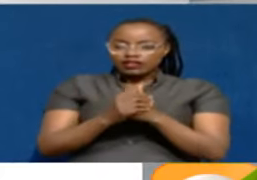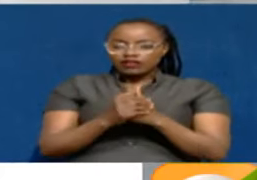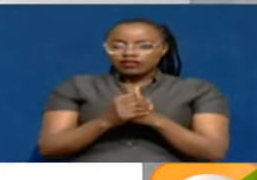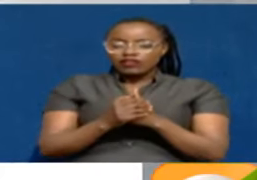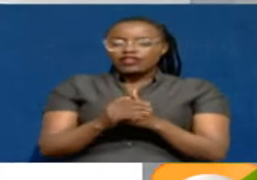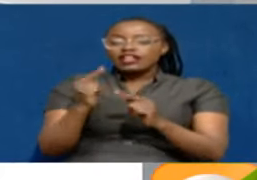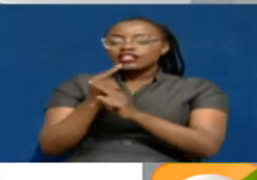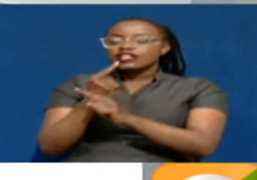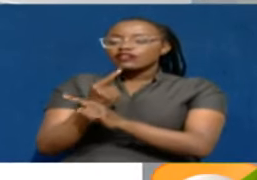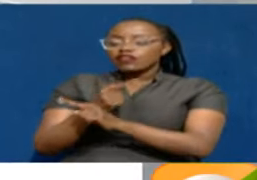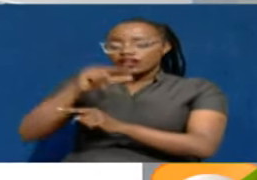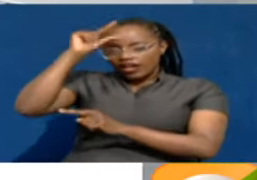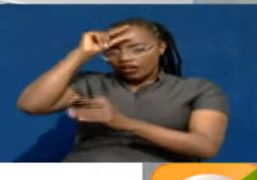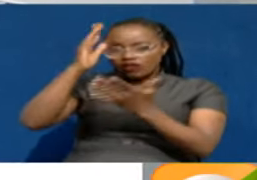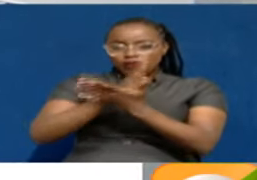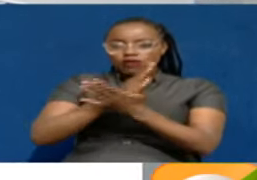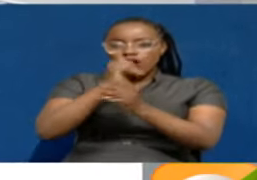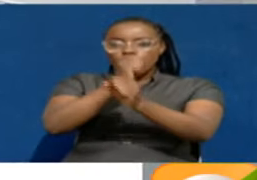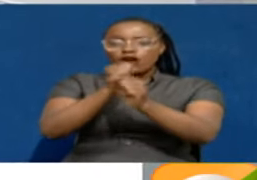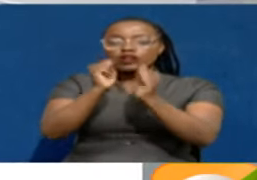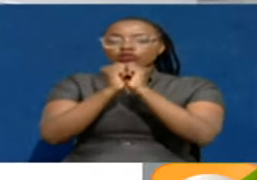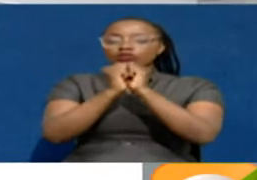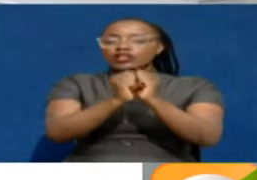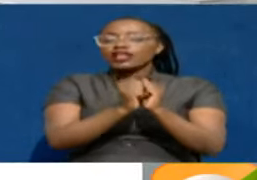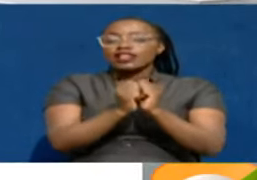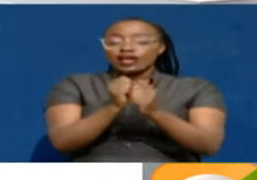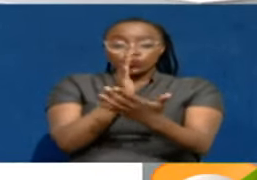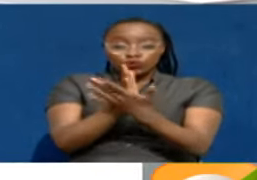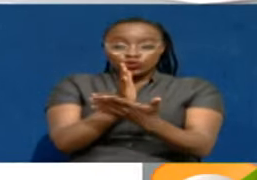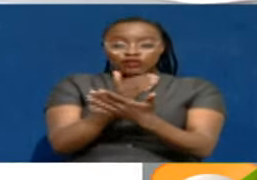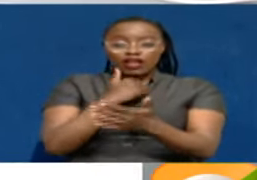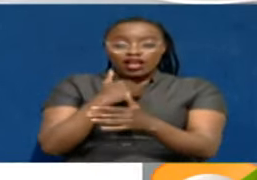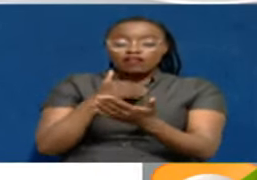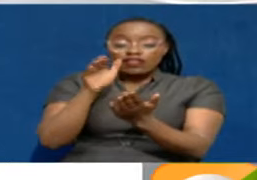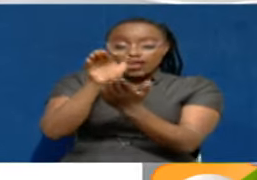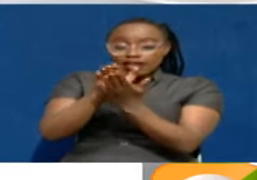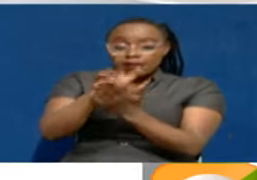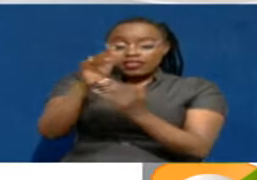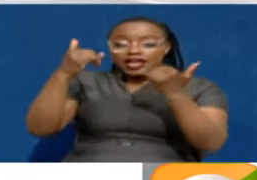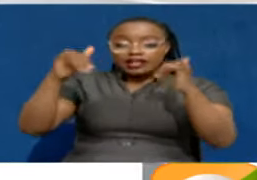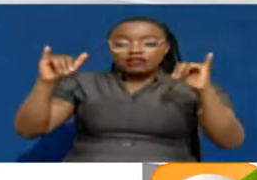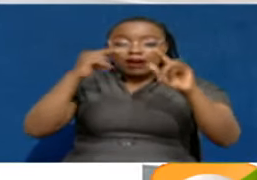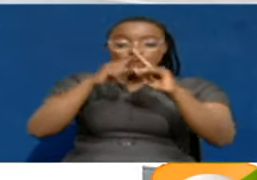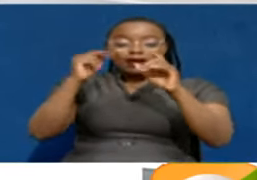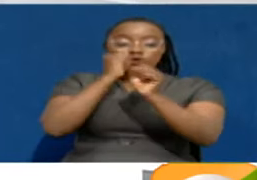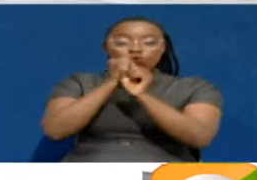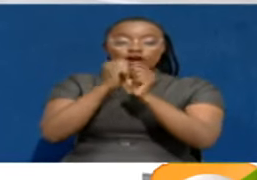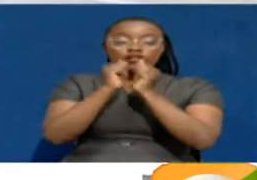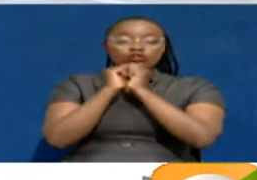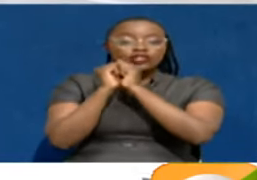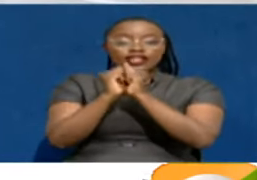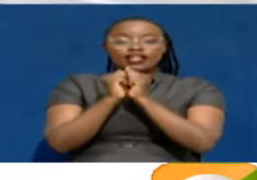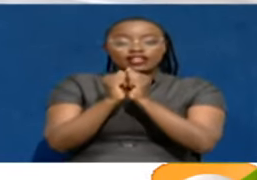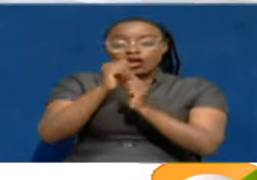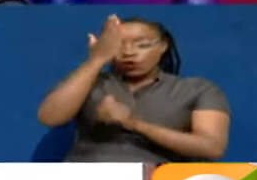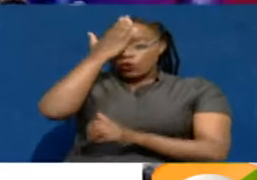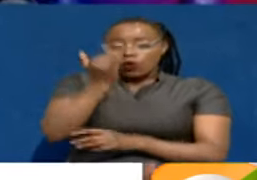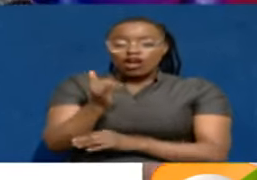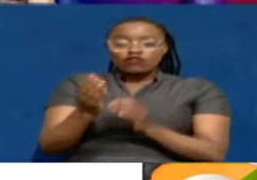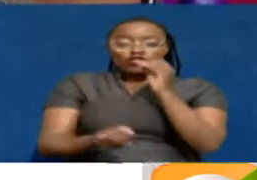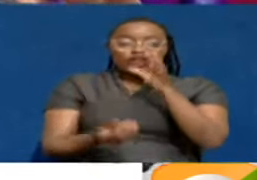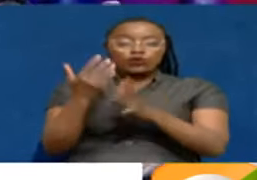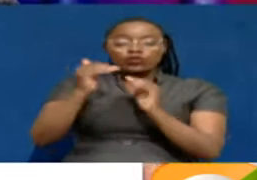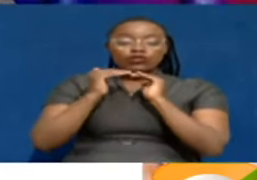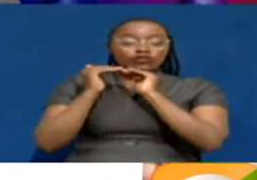the arms of government will work together. Though they retain their independence, they will work together for the sake of growth